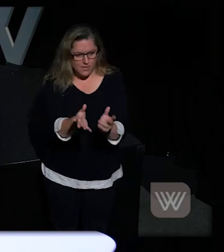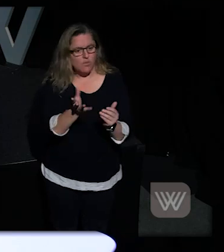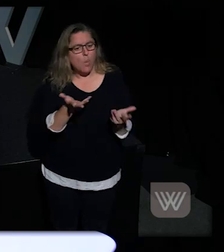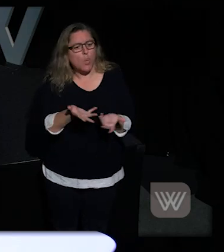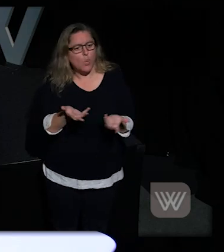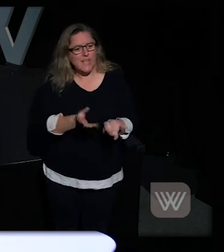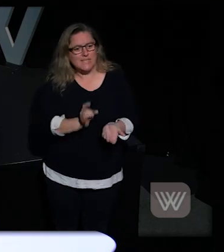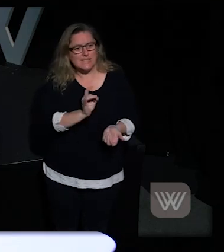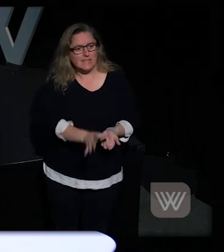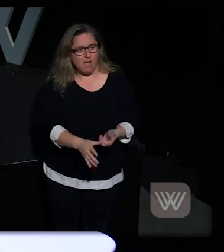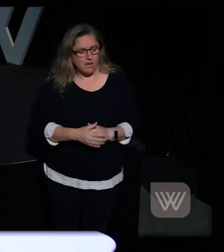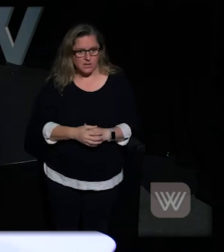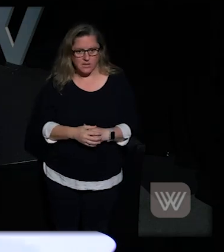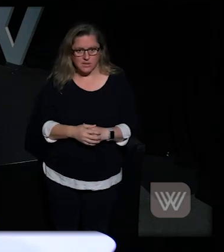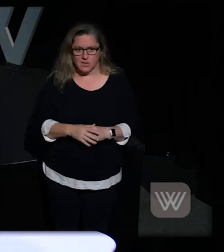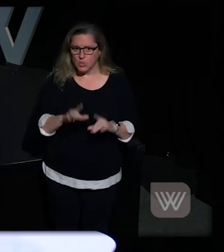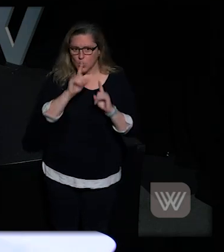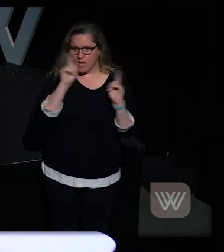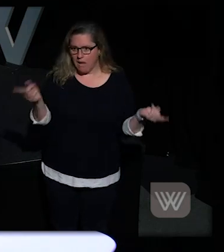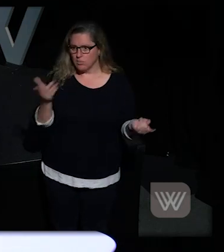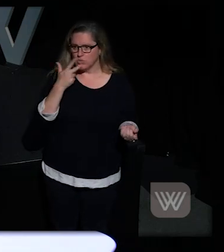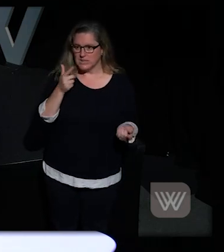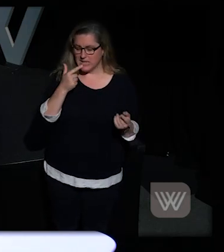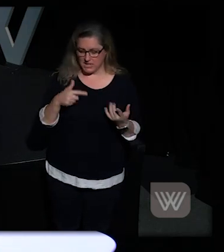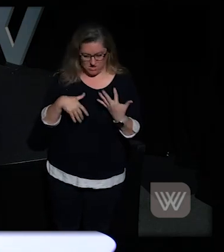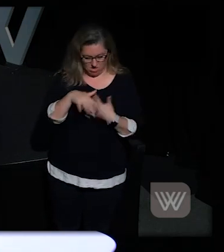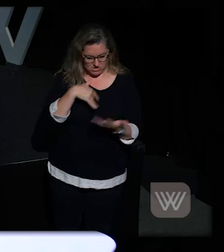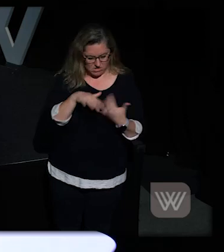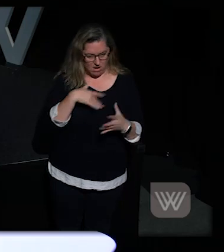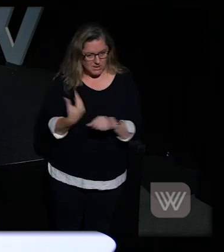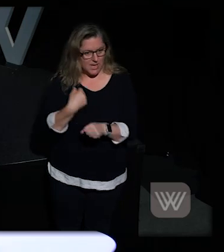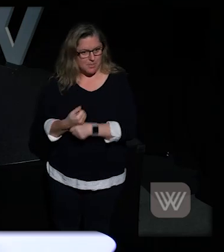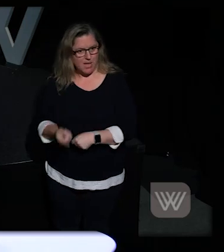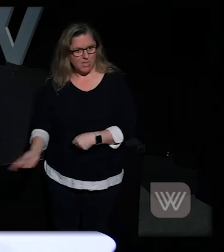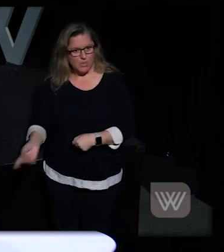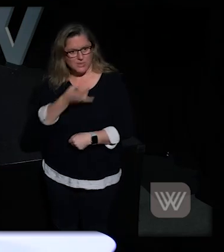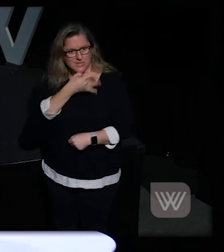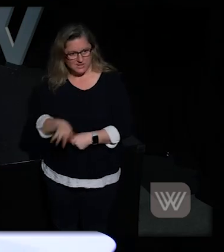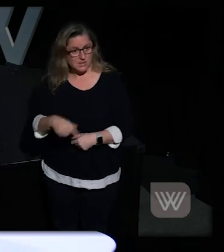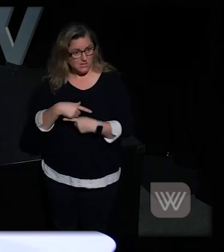can't pretend that we're not all part of the society that created these kids. We are.